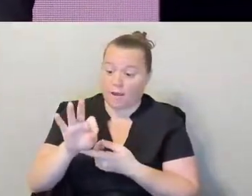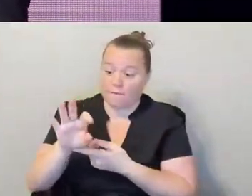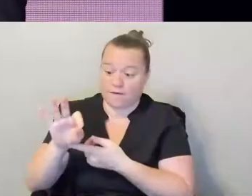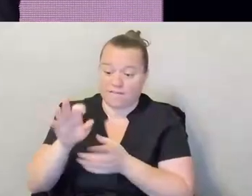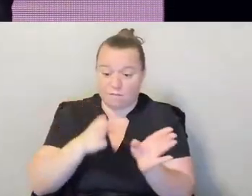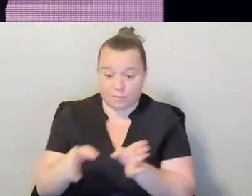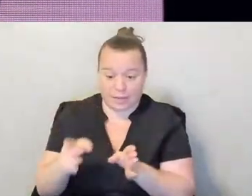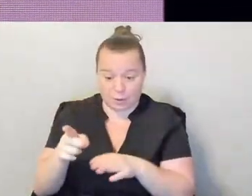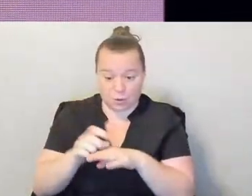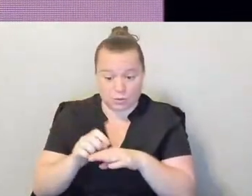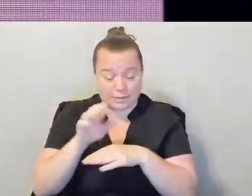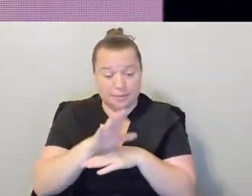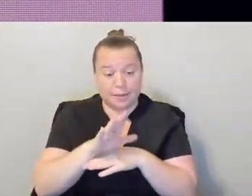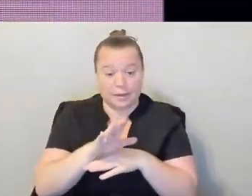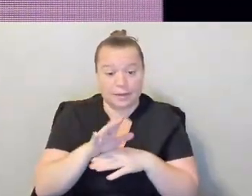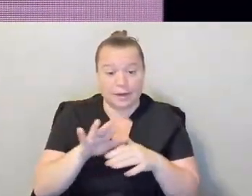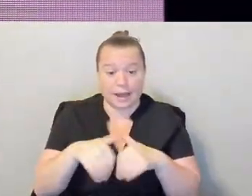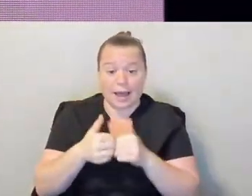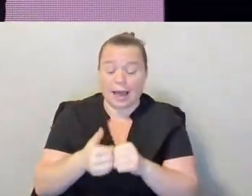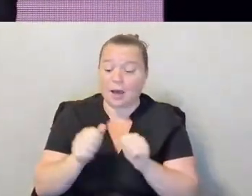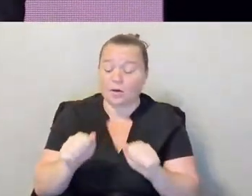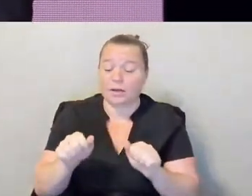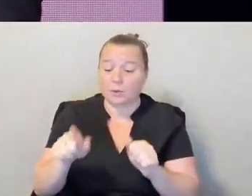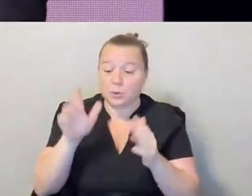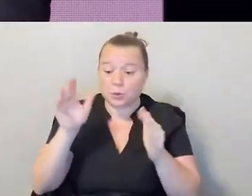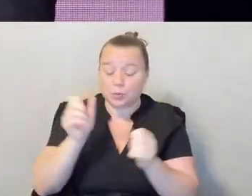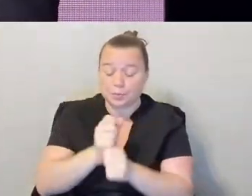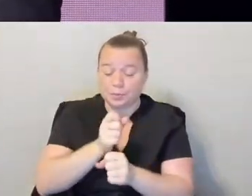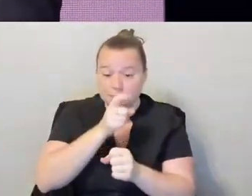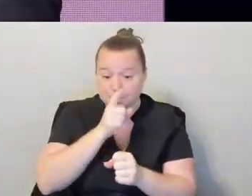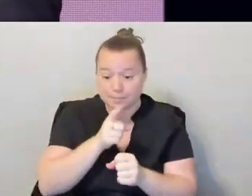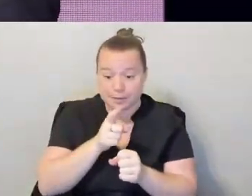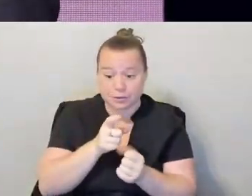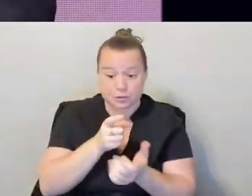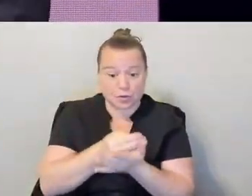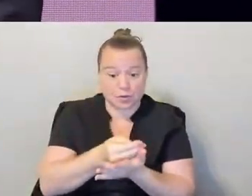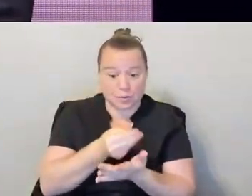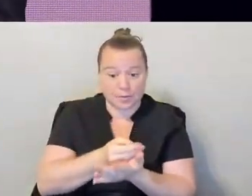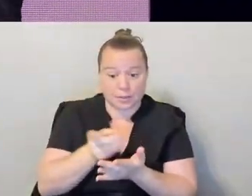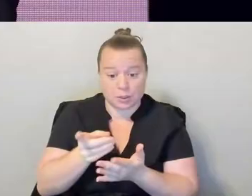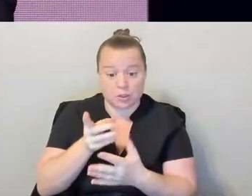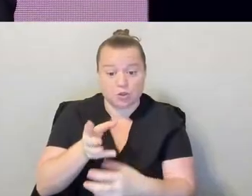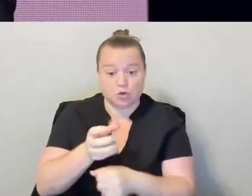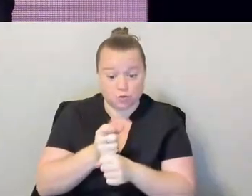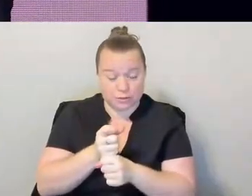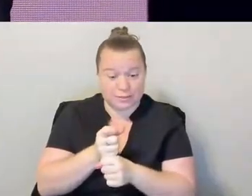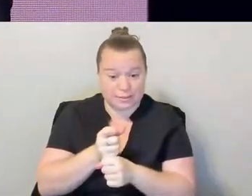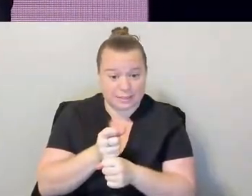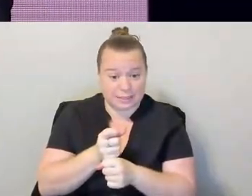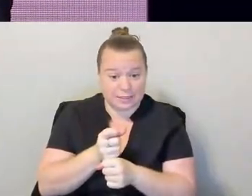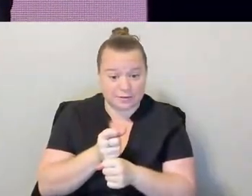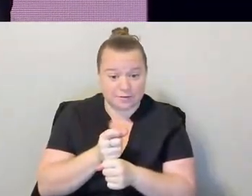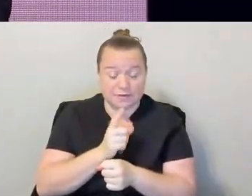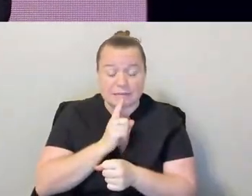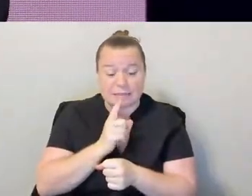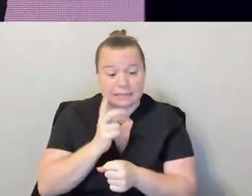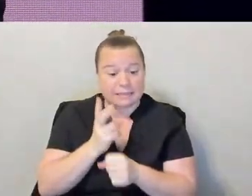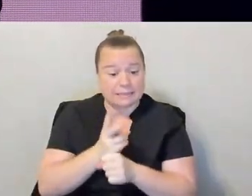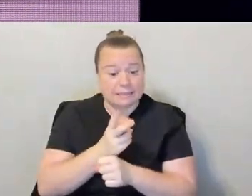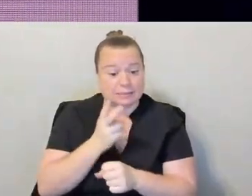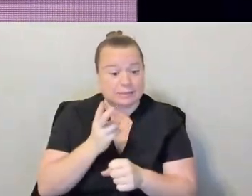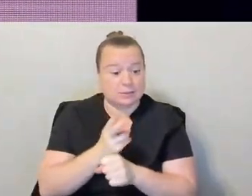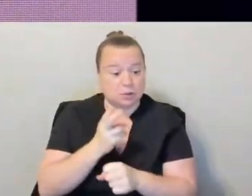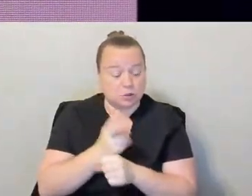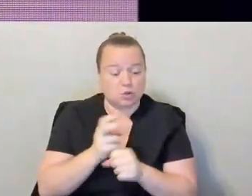submitted, and how are you hoping to ensure that the money that you receive is used in a way that can